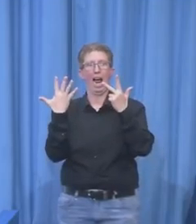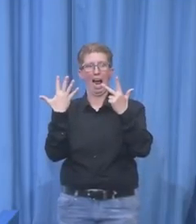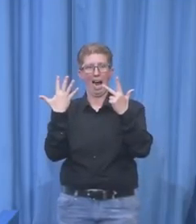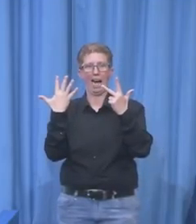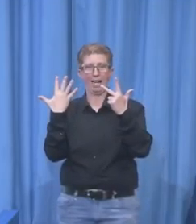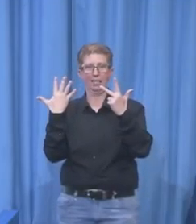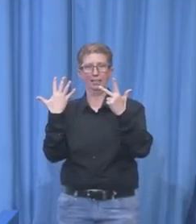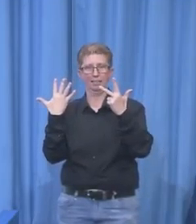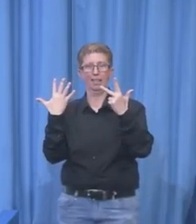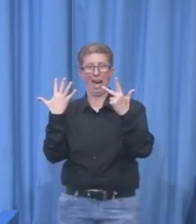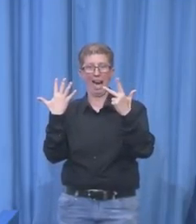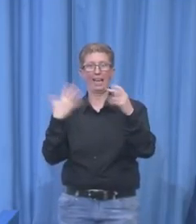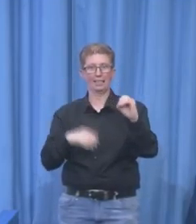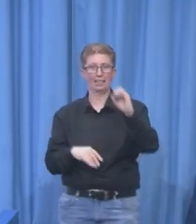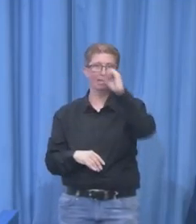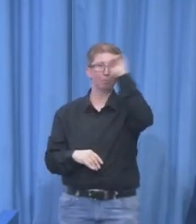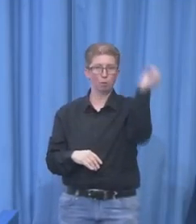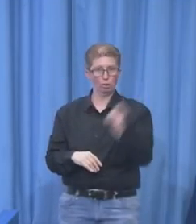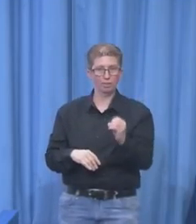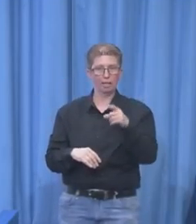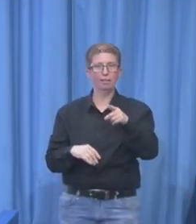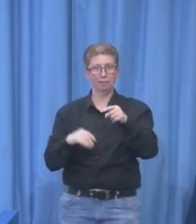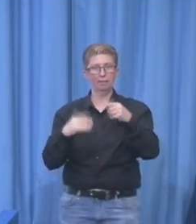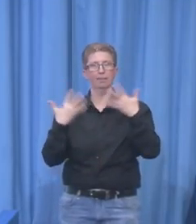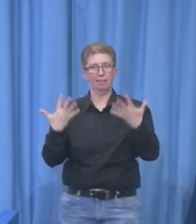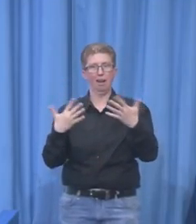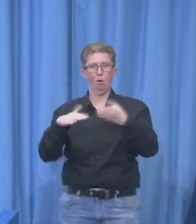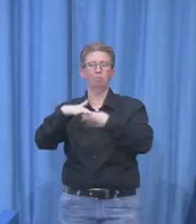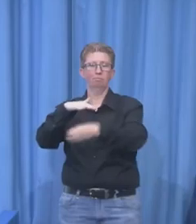relation to remuneration, there is no